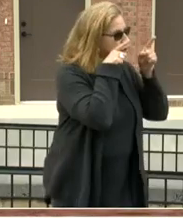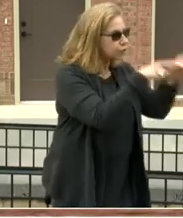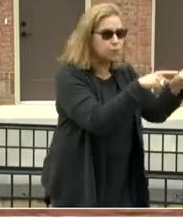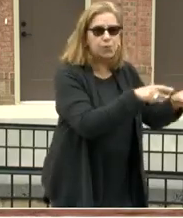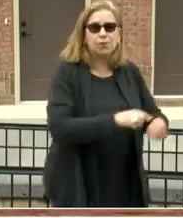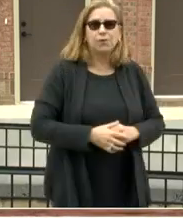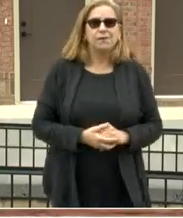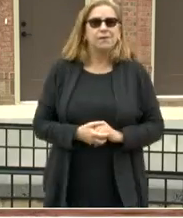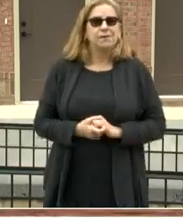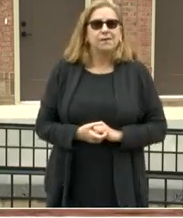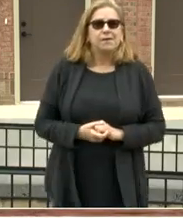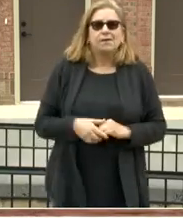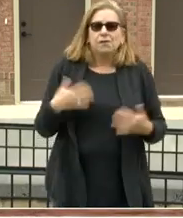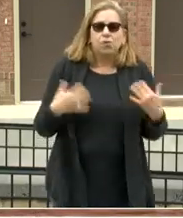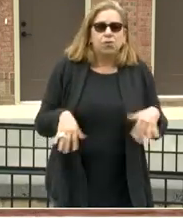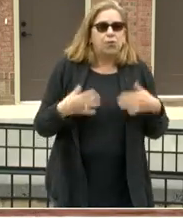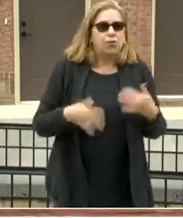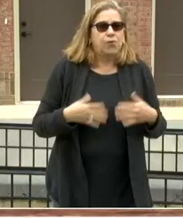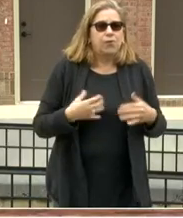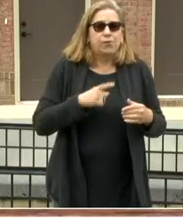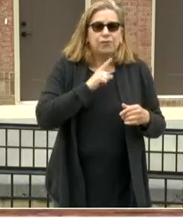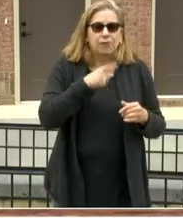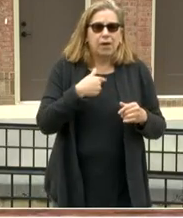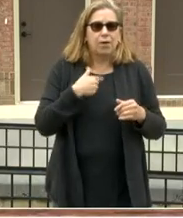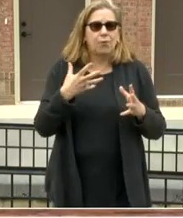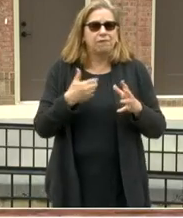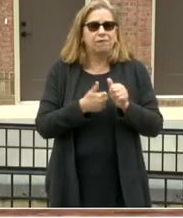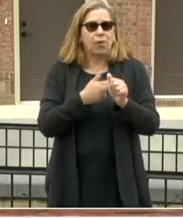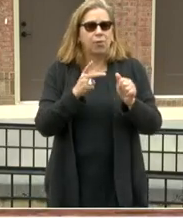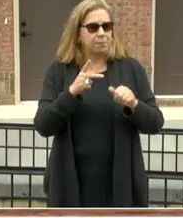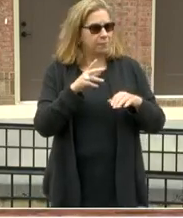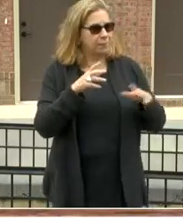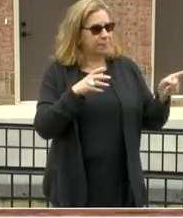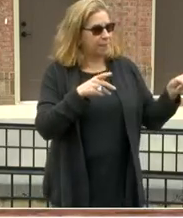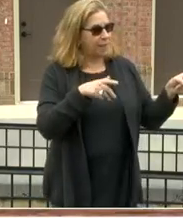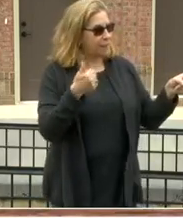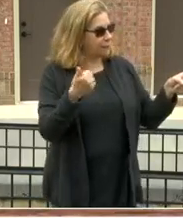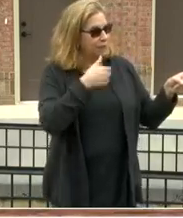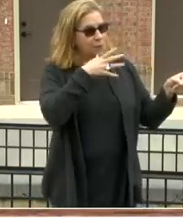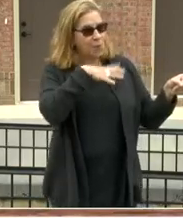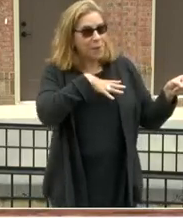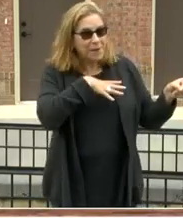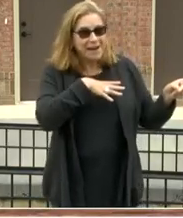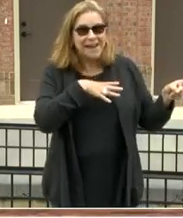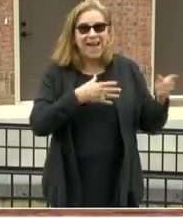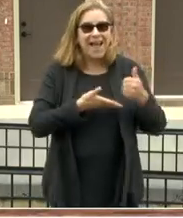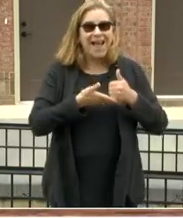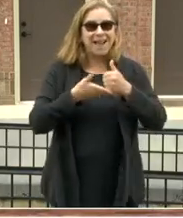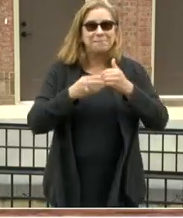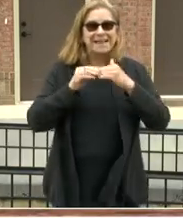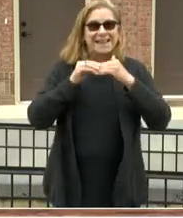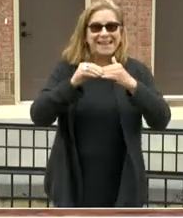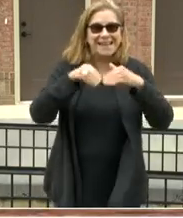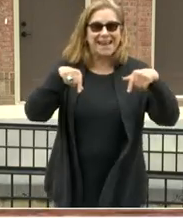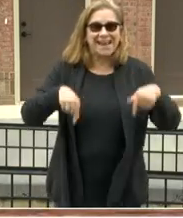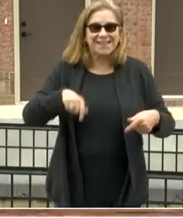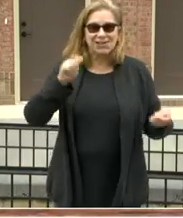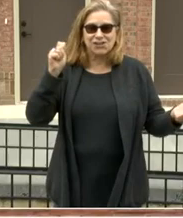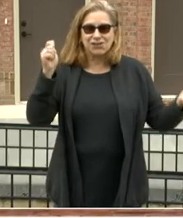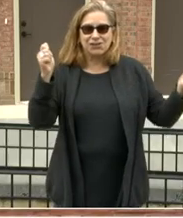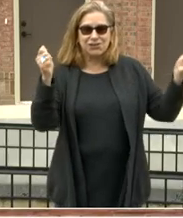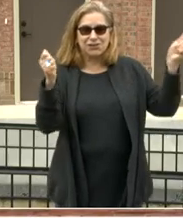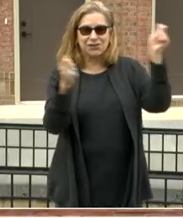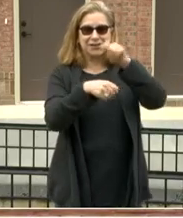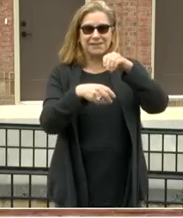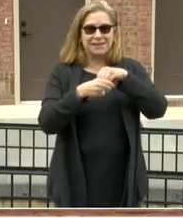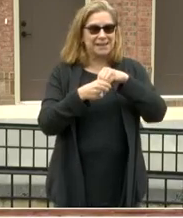Was glad to follow a woman who is helping to lead the transformation here in Ward 8.